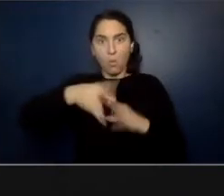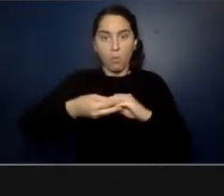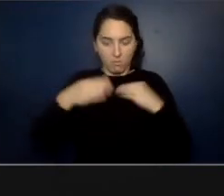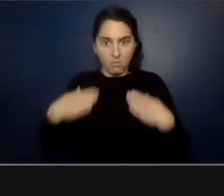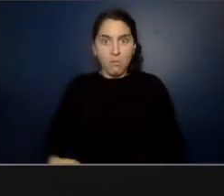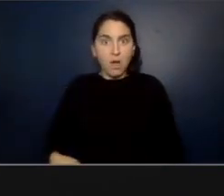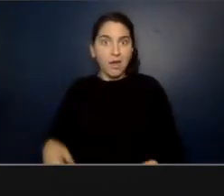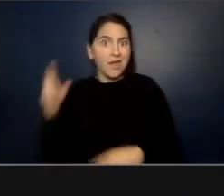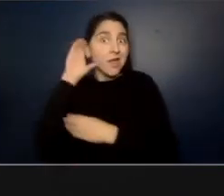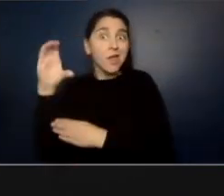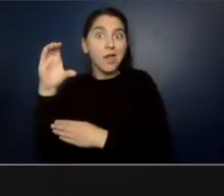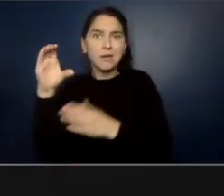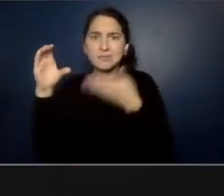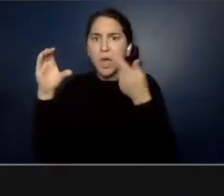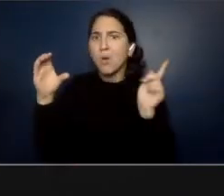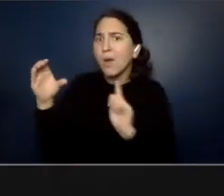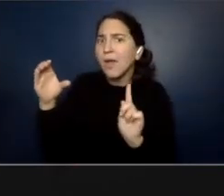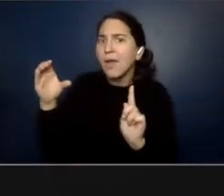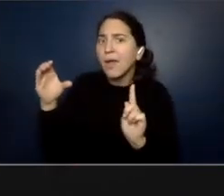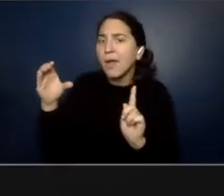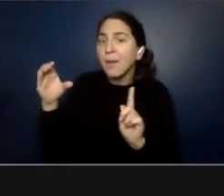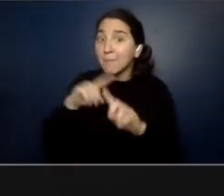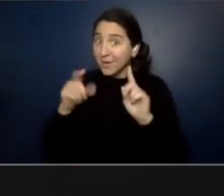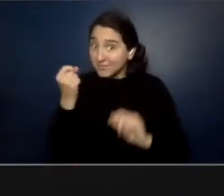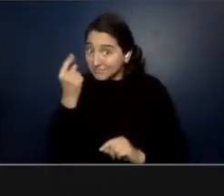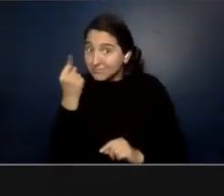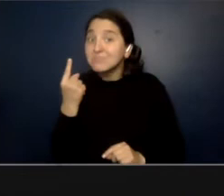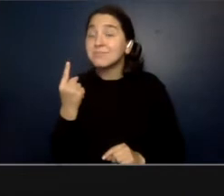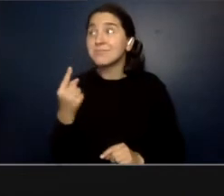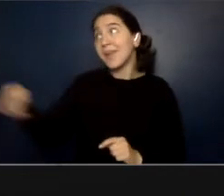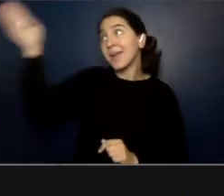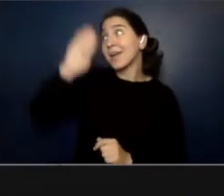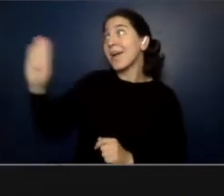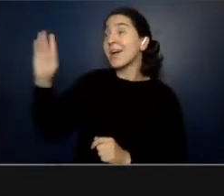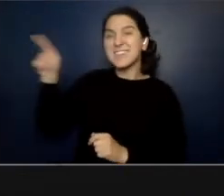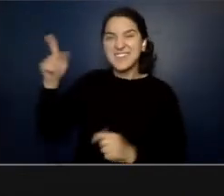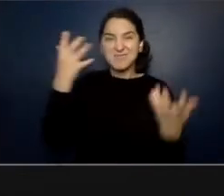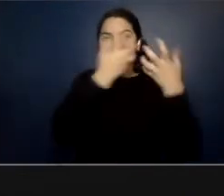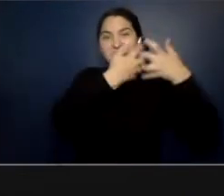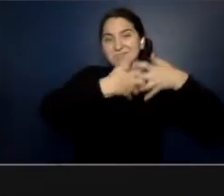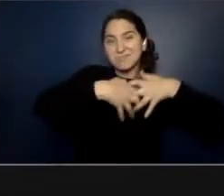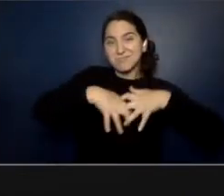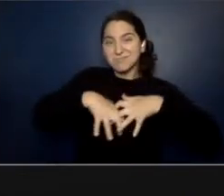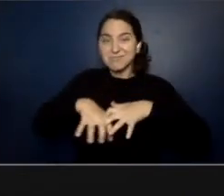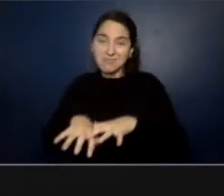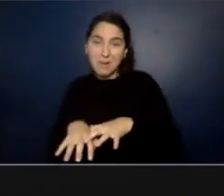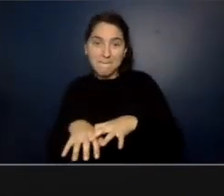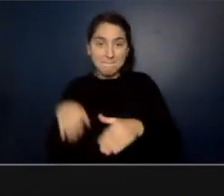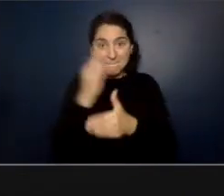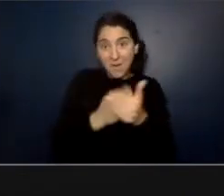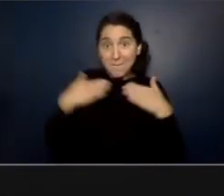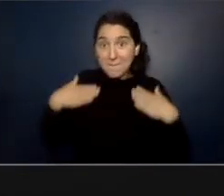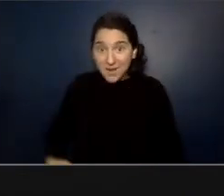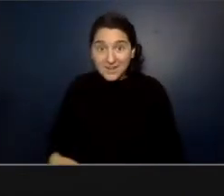God chose. If all were a single member, where would the body be? As it is, there are many